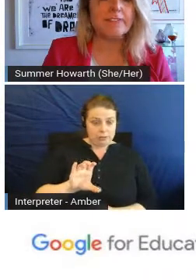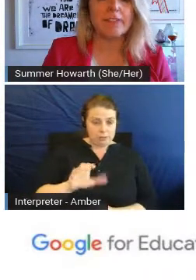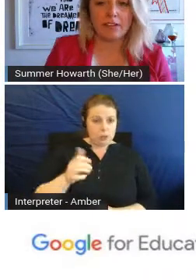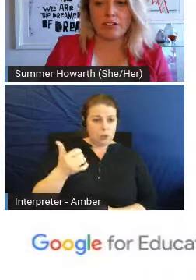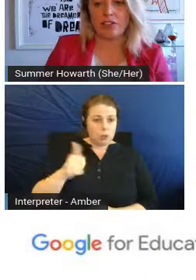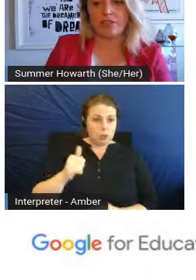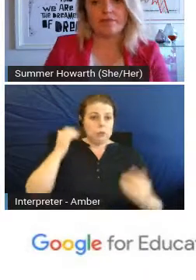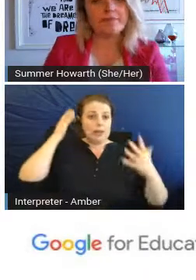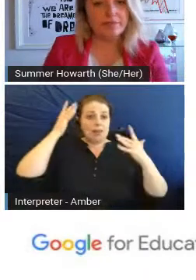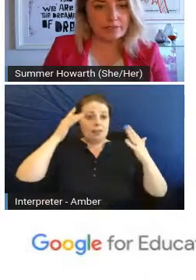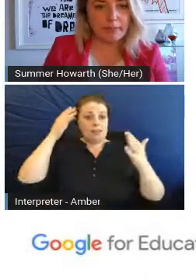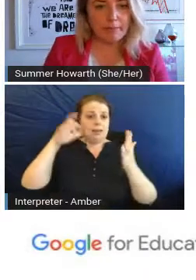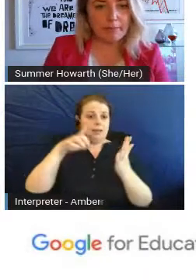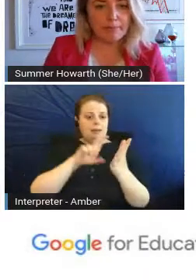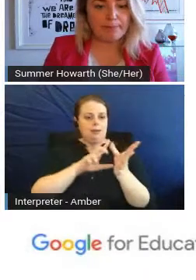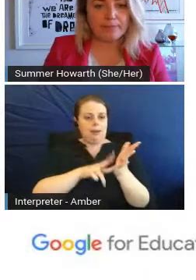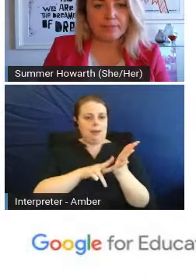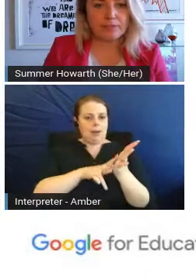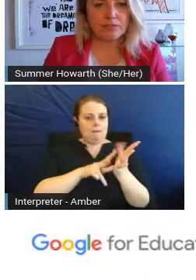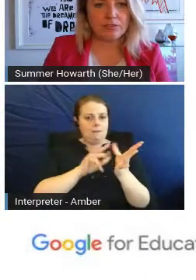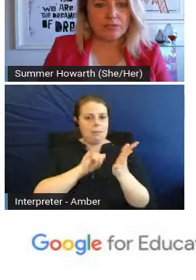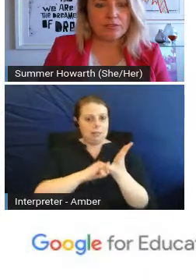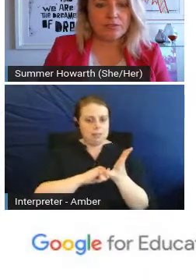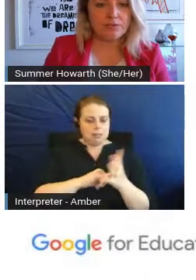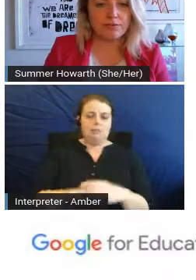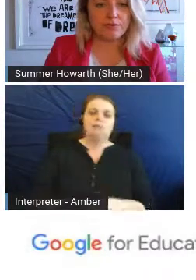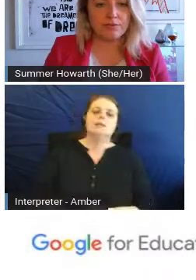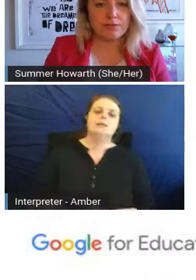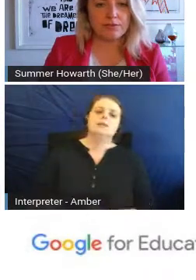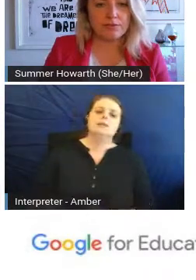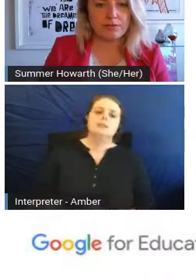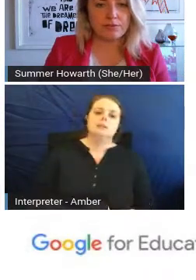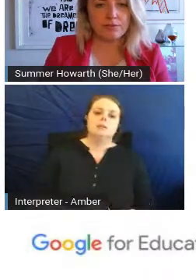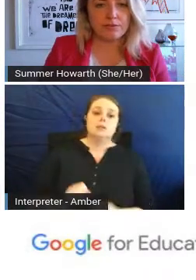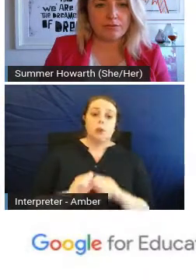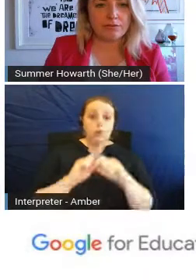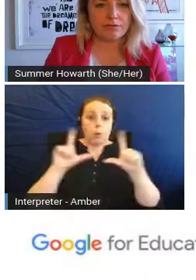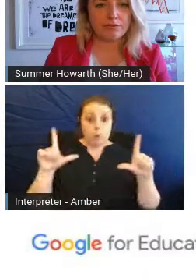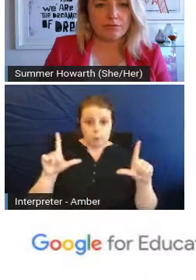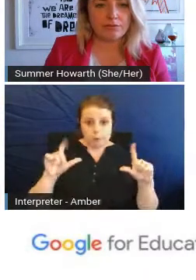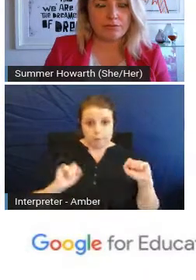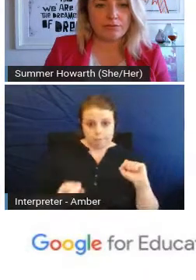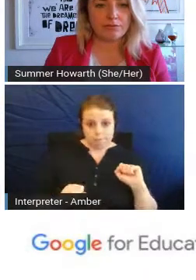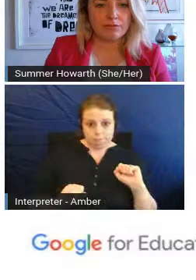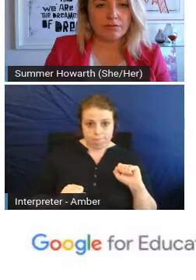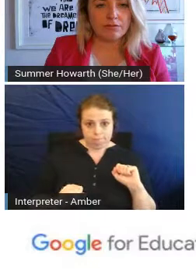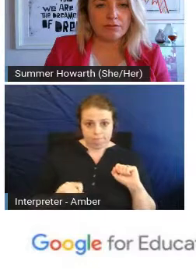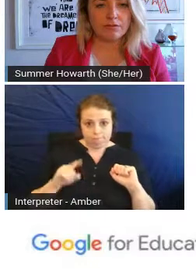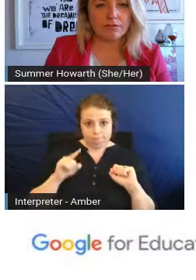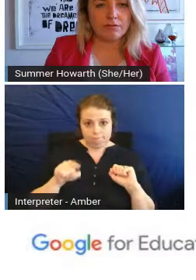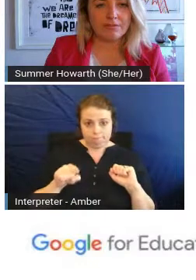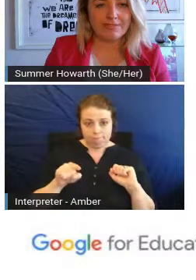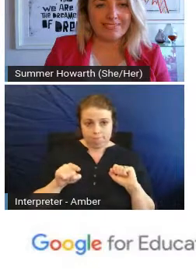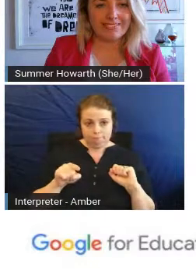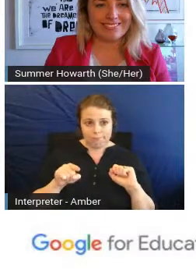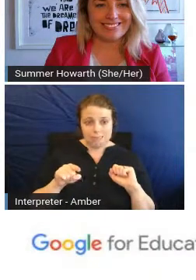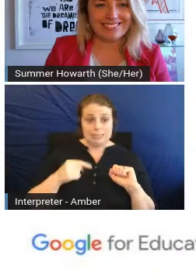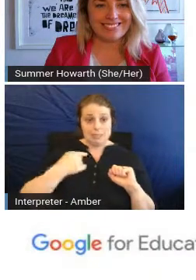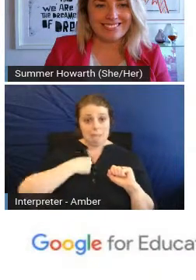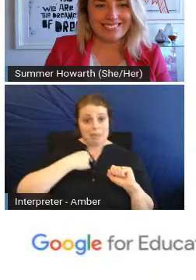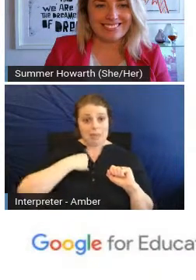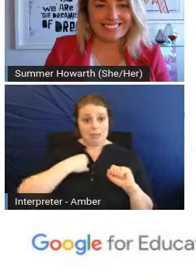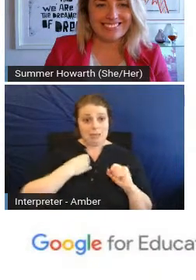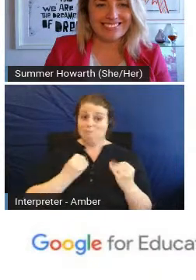canvases. Okay. Gotcha. Yeah. So here, if I open this up, here's a pre-beard video of Jim